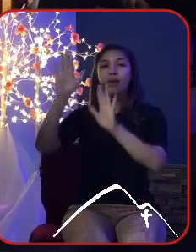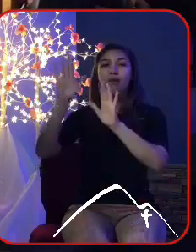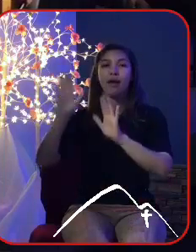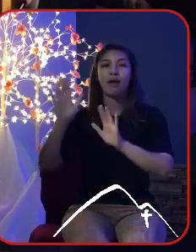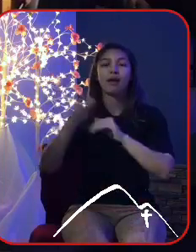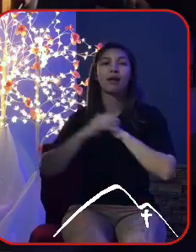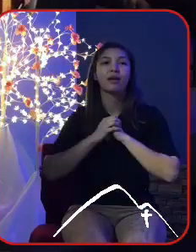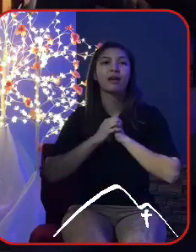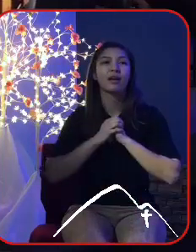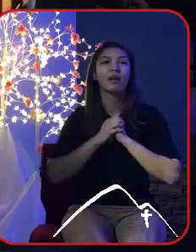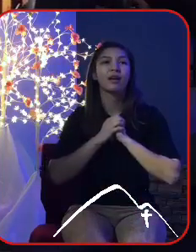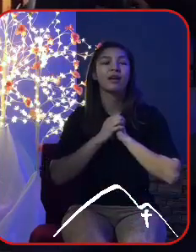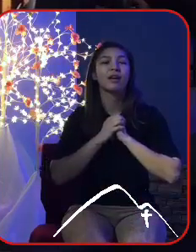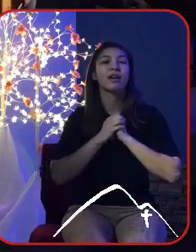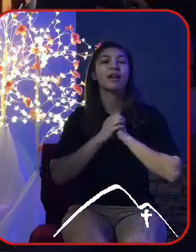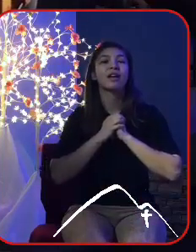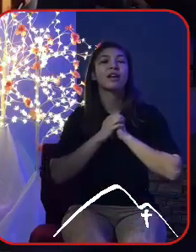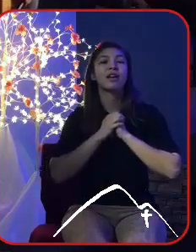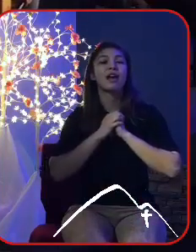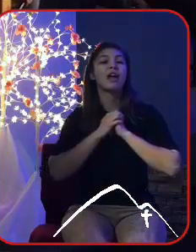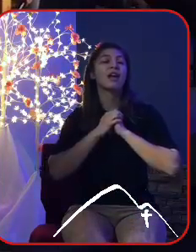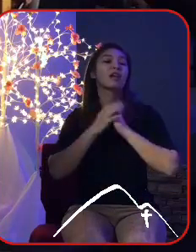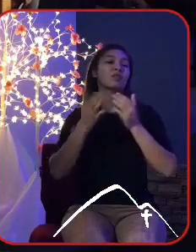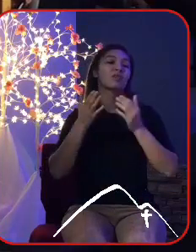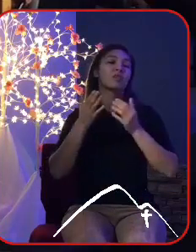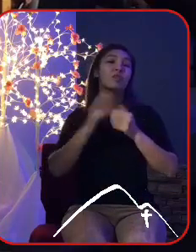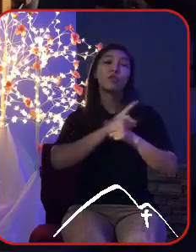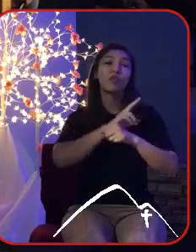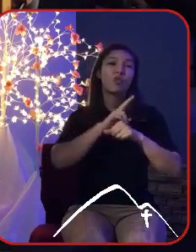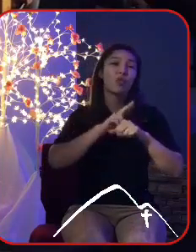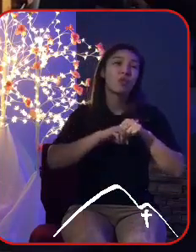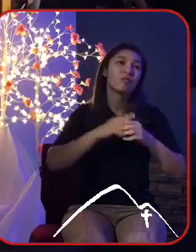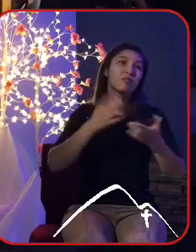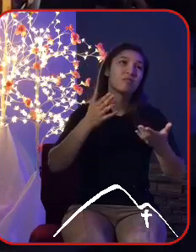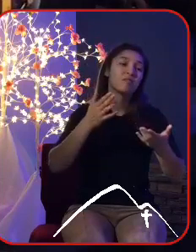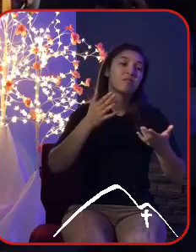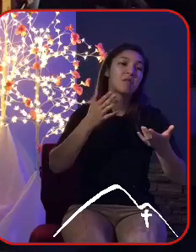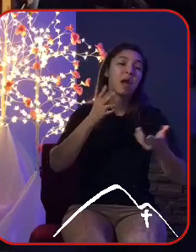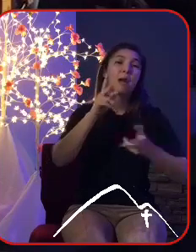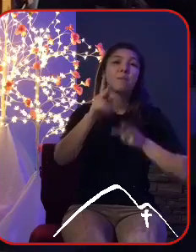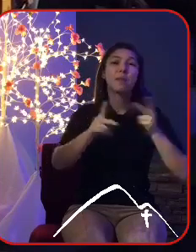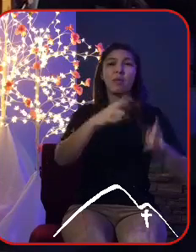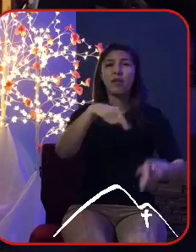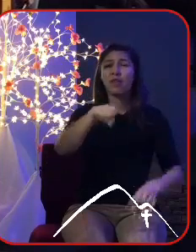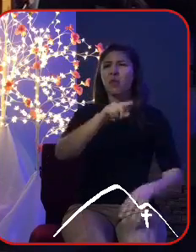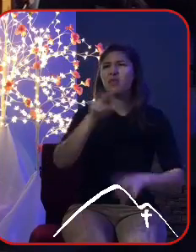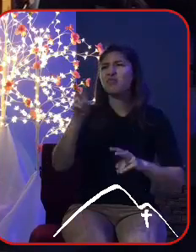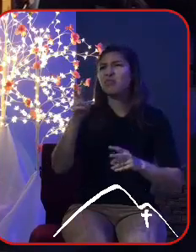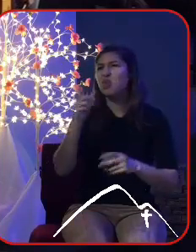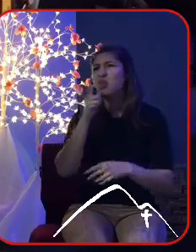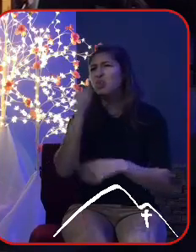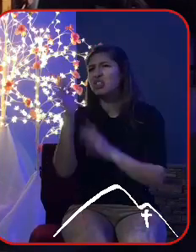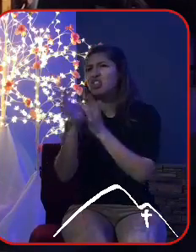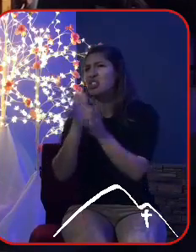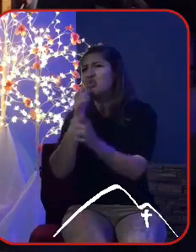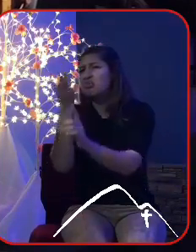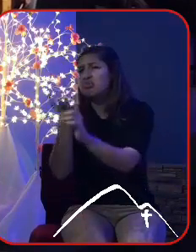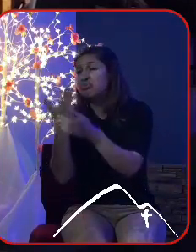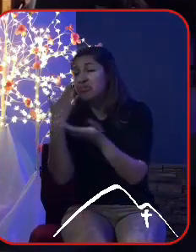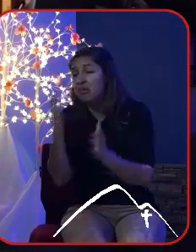And of course, the people that didn't realize who Jesus was,